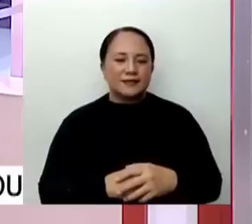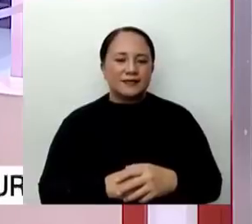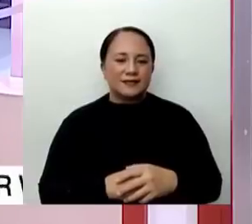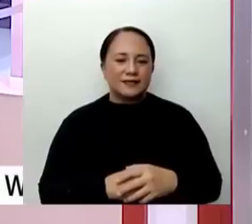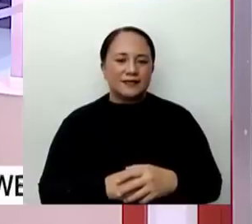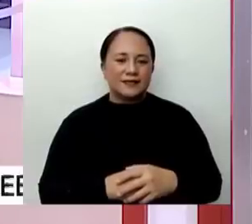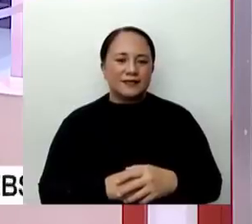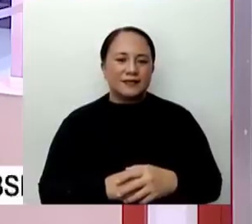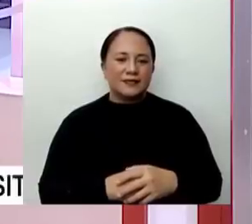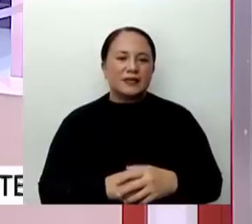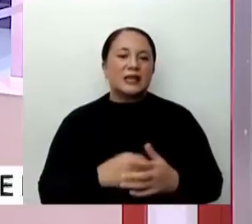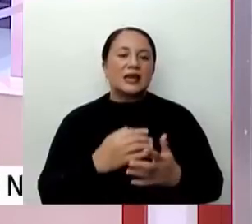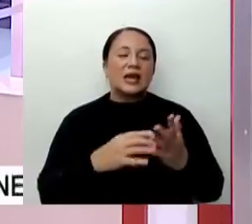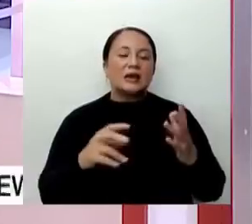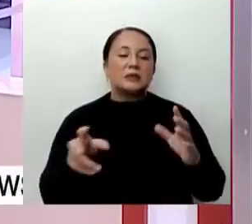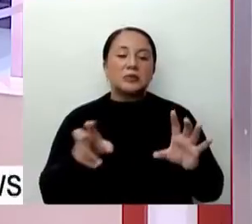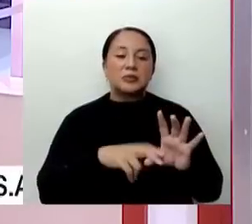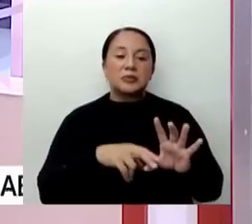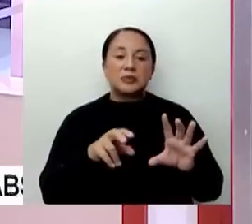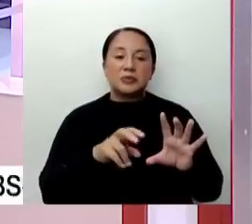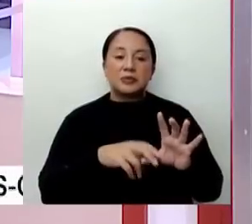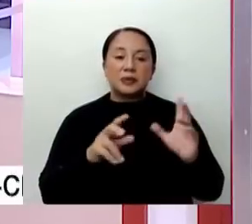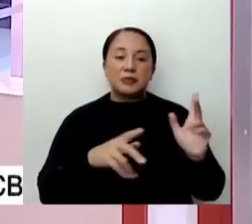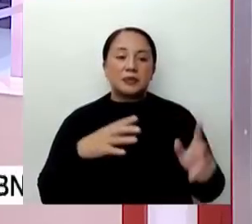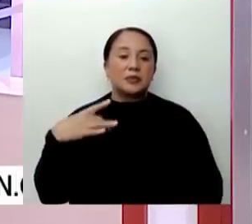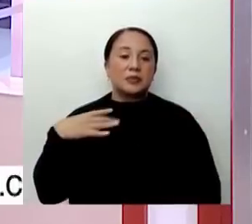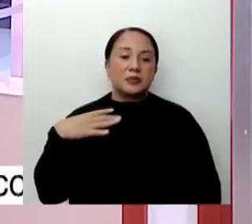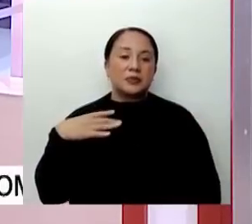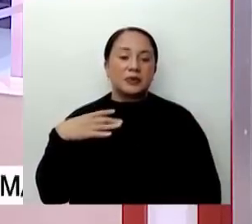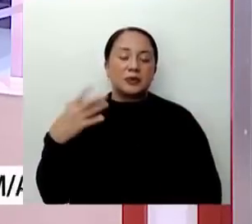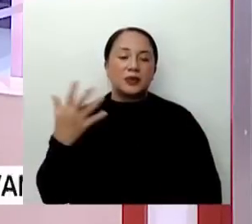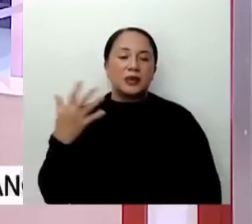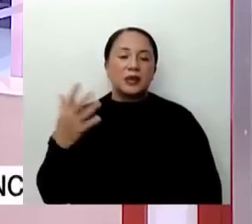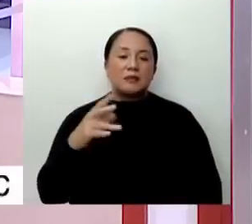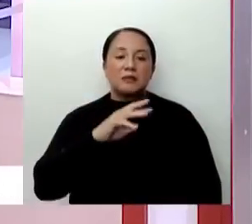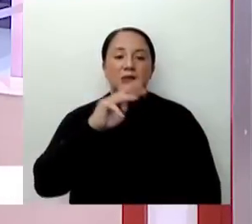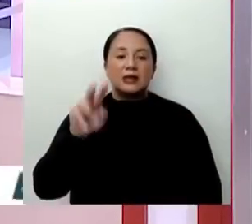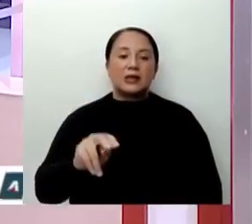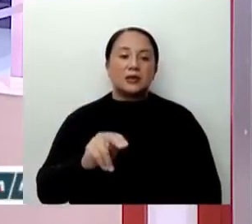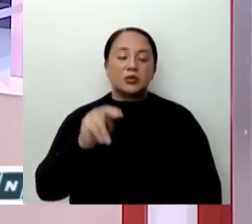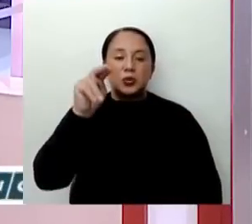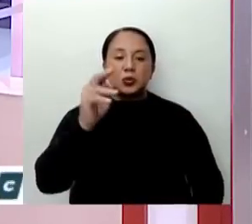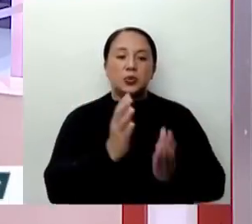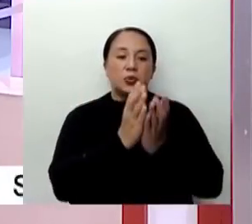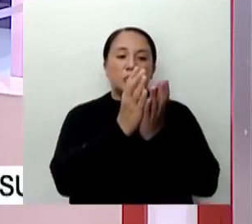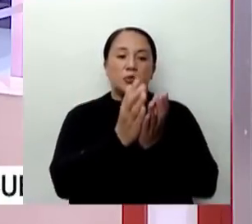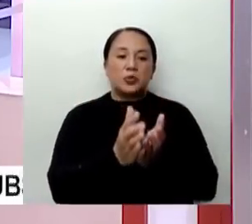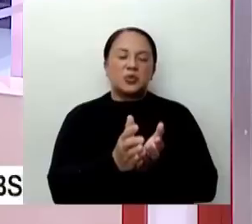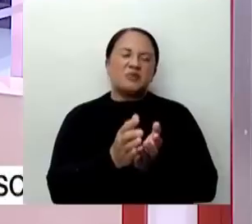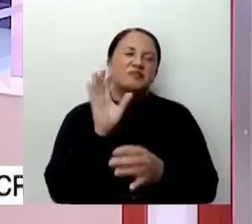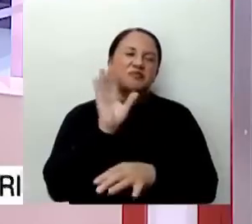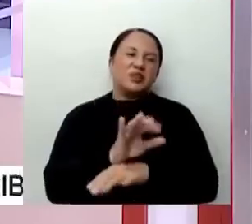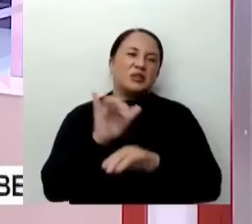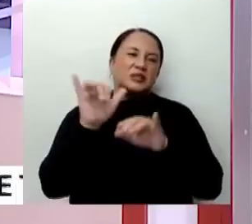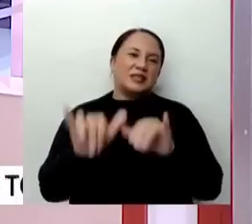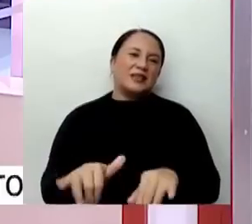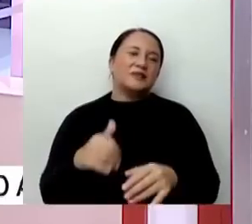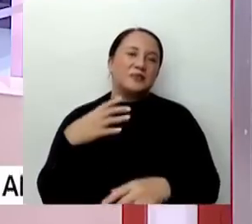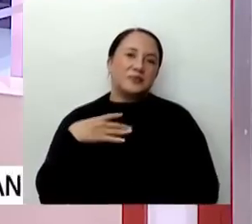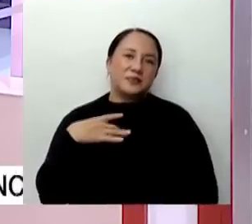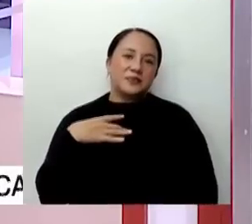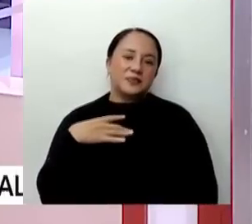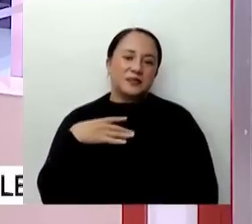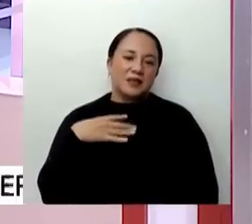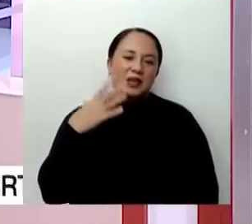Some passengers awaiting their trips at the Manila North Harbor Port were forced to spend the night there as they await word on whether